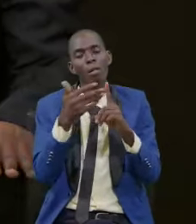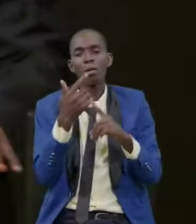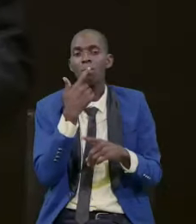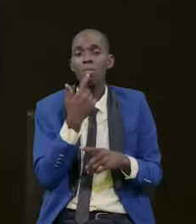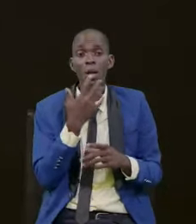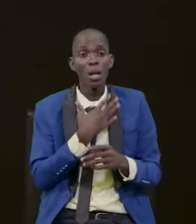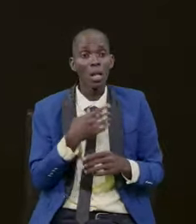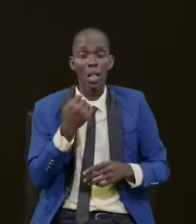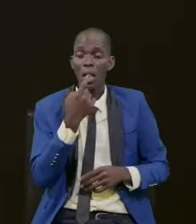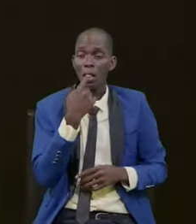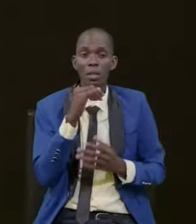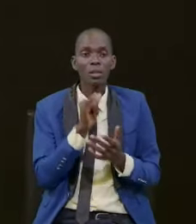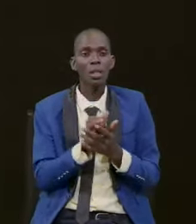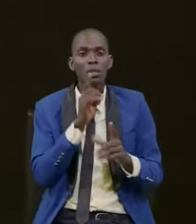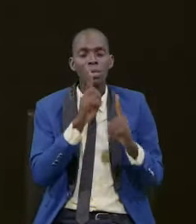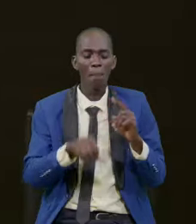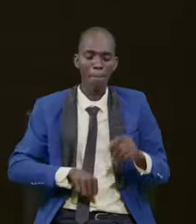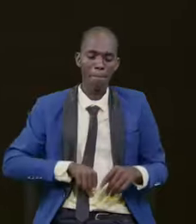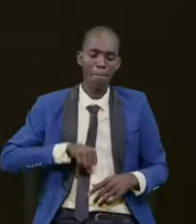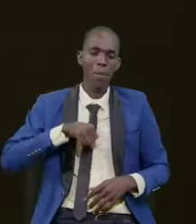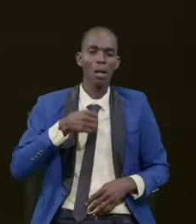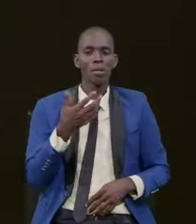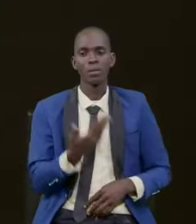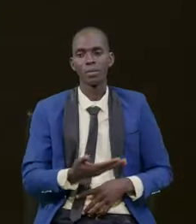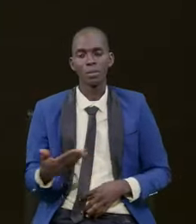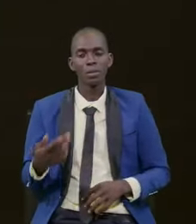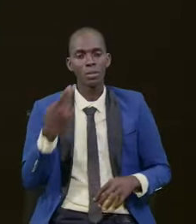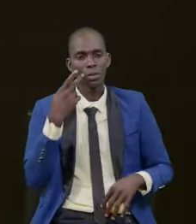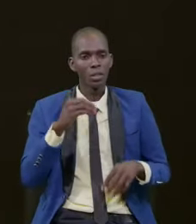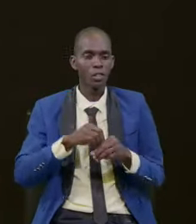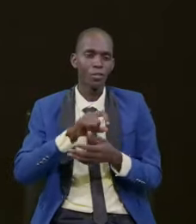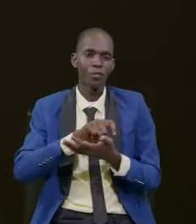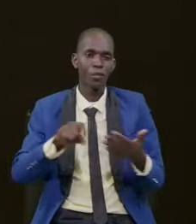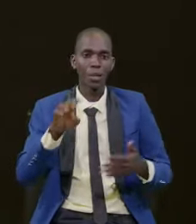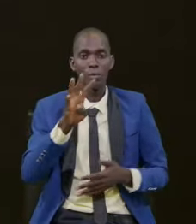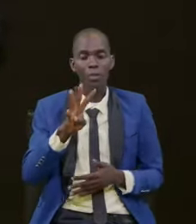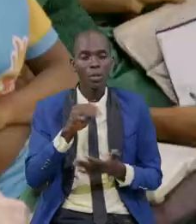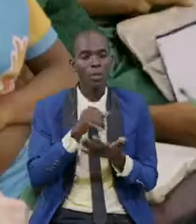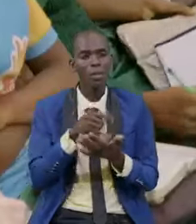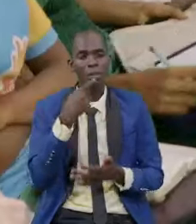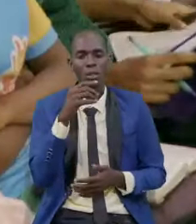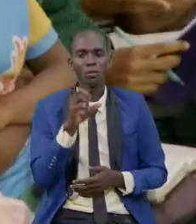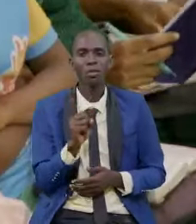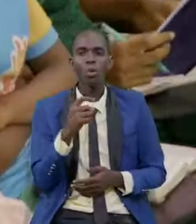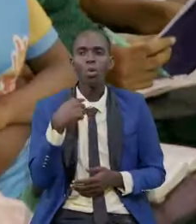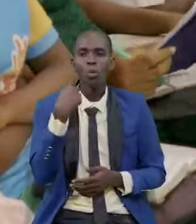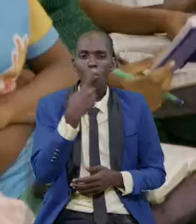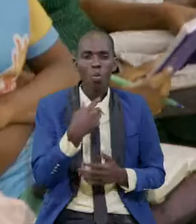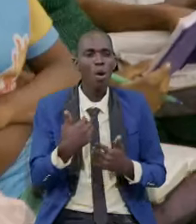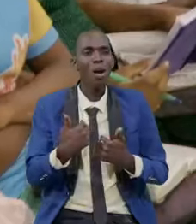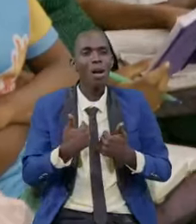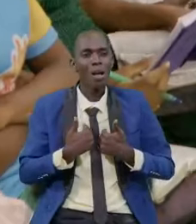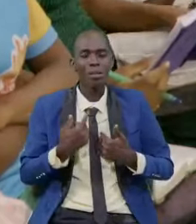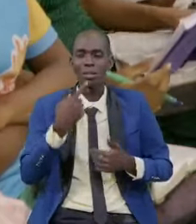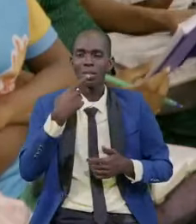that speaketh proud things. Look at verse 4. In verse 4 it says, who have